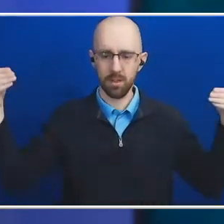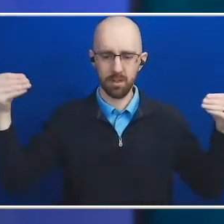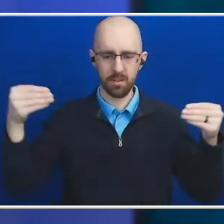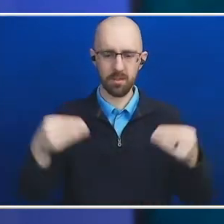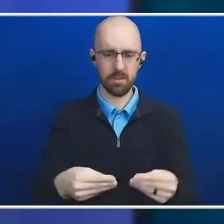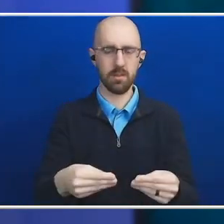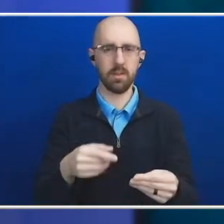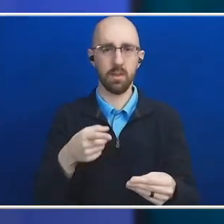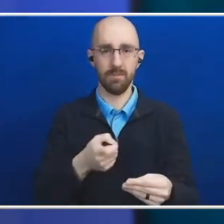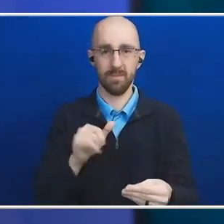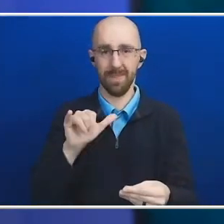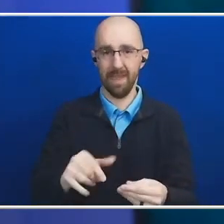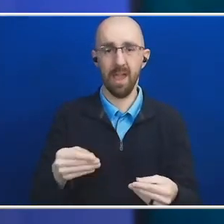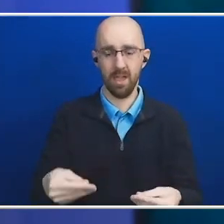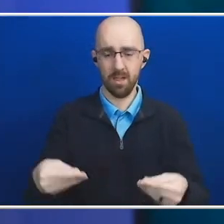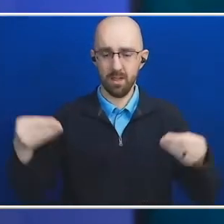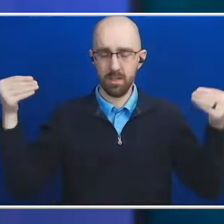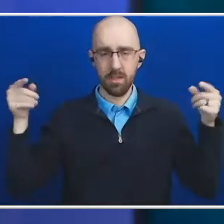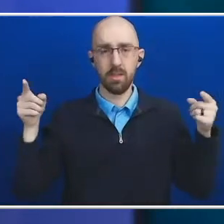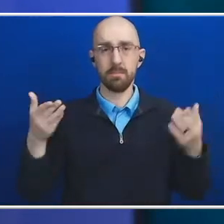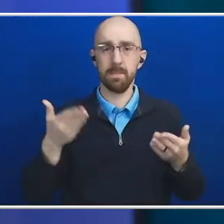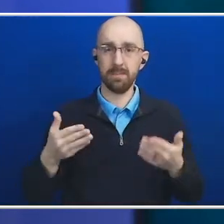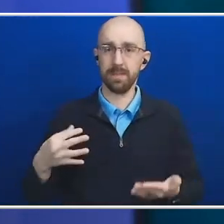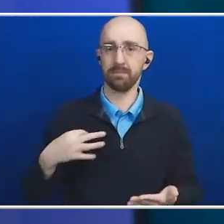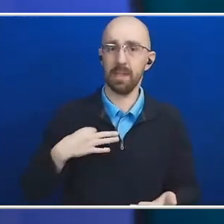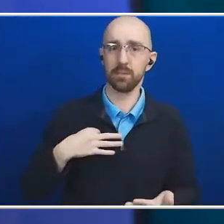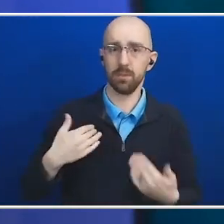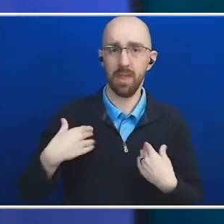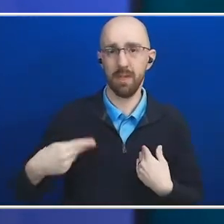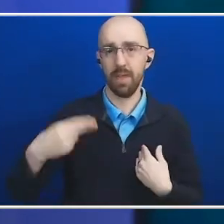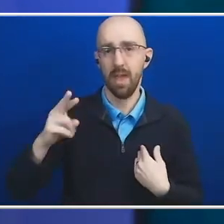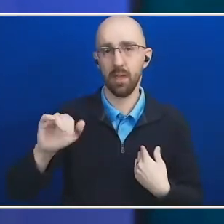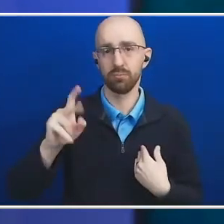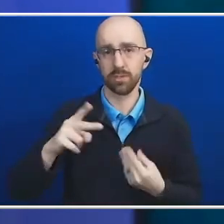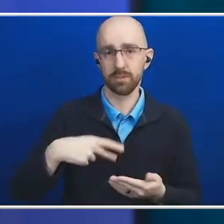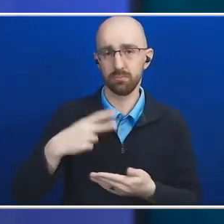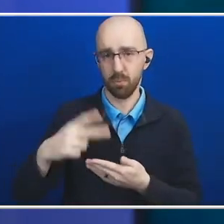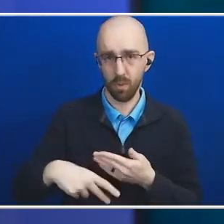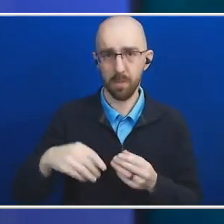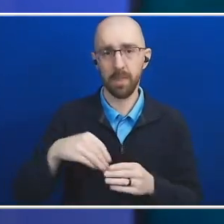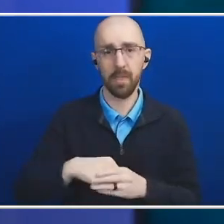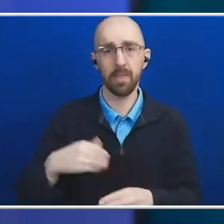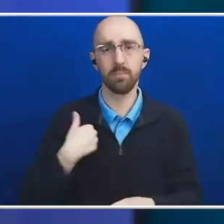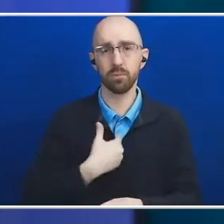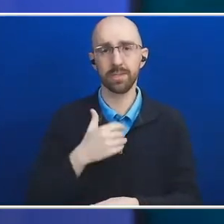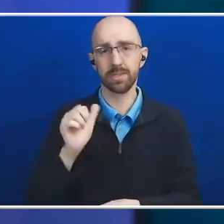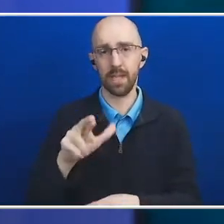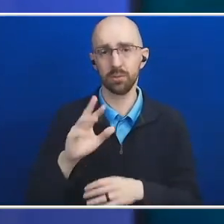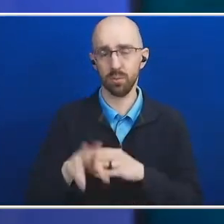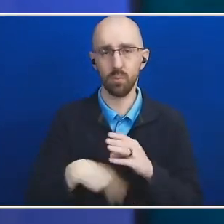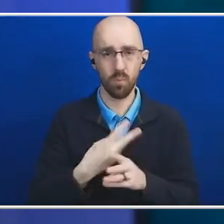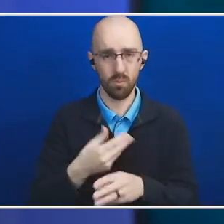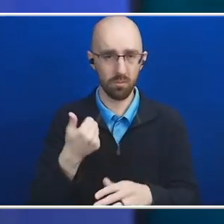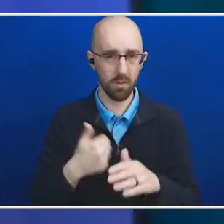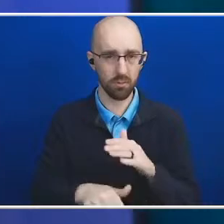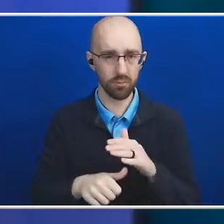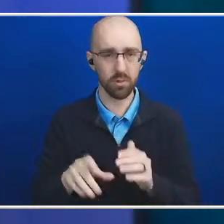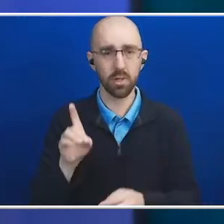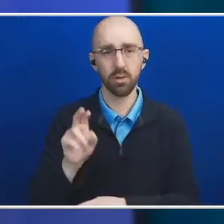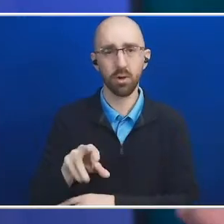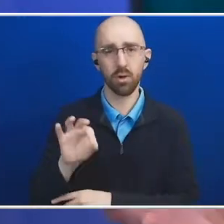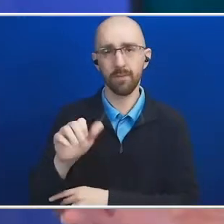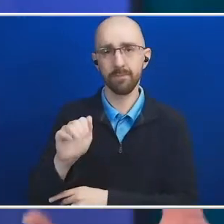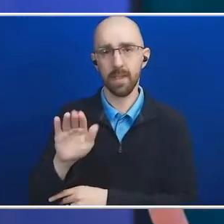might be eligible. We have a high-risk program, at least within the breast cancer world under Dr. Fabian, Dr. Nye.